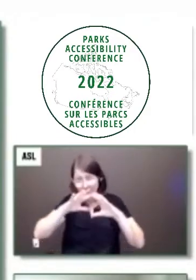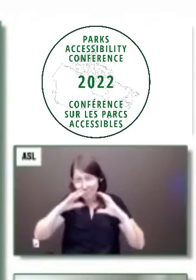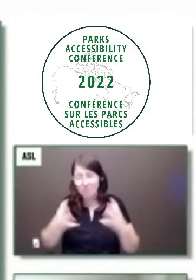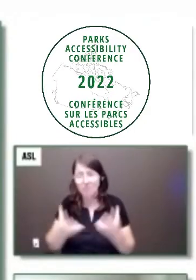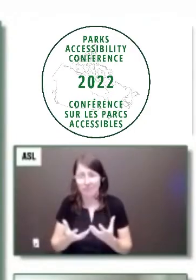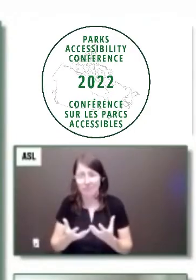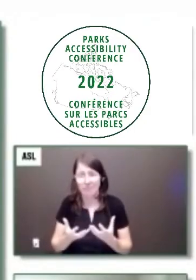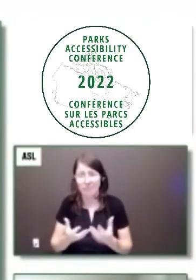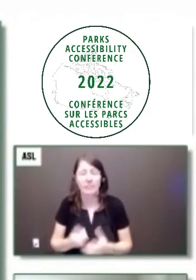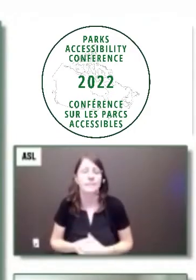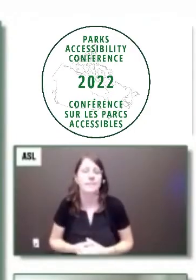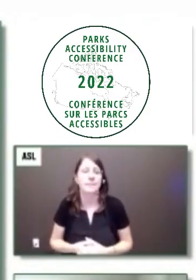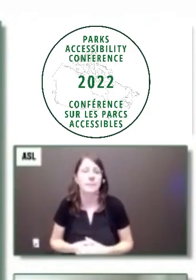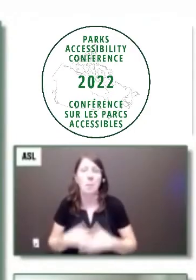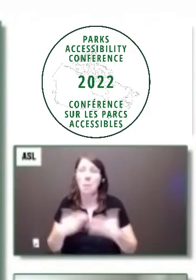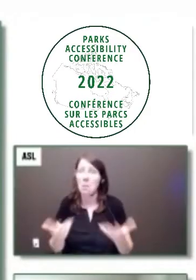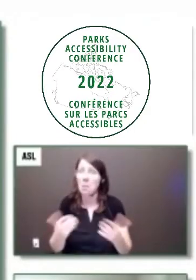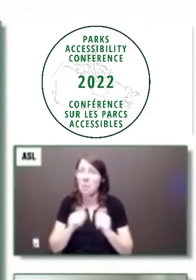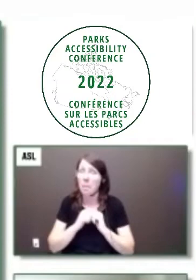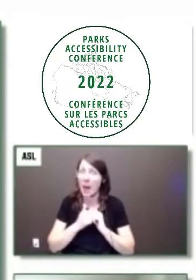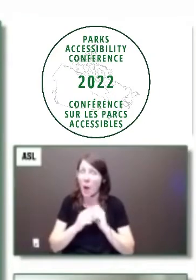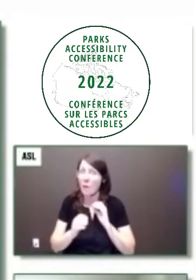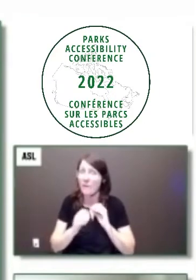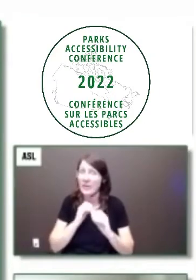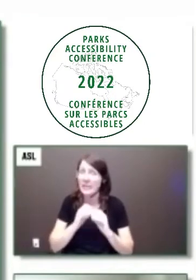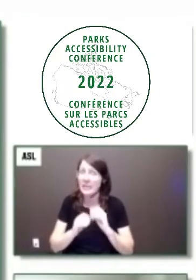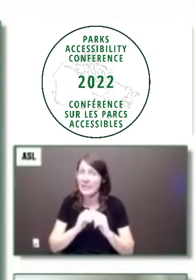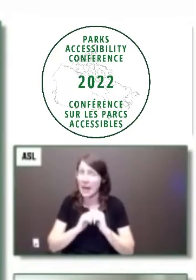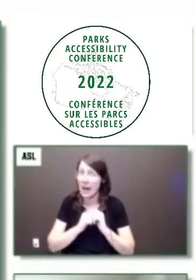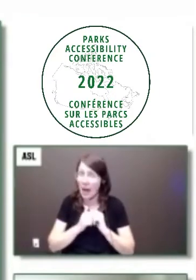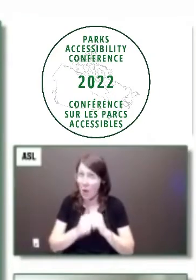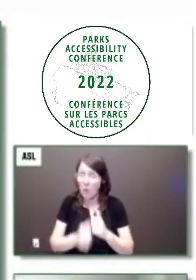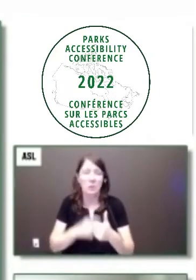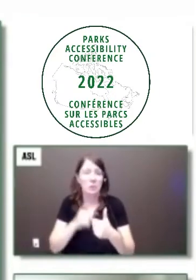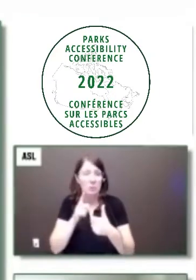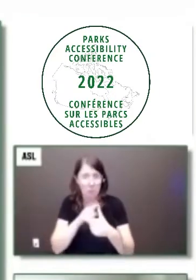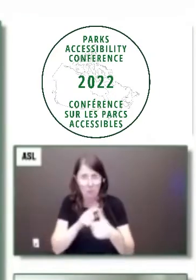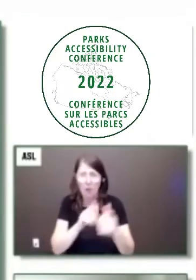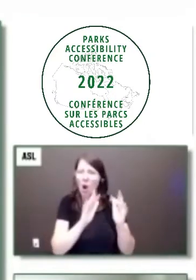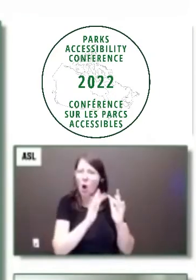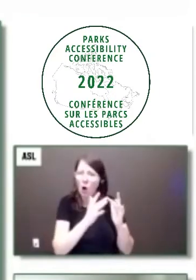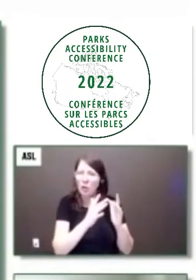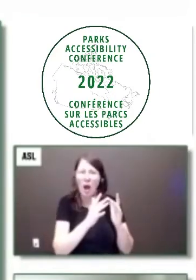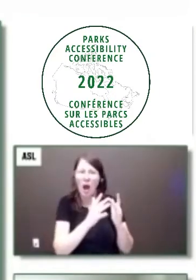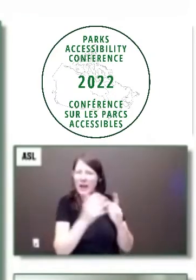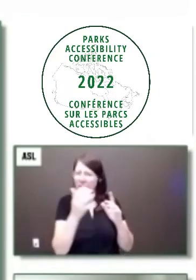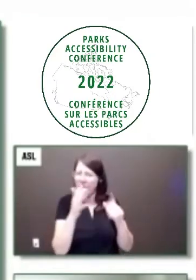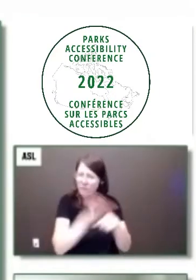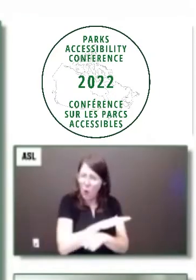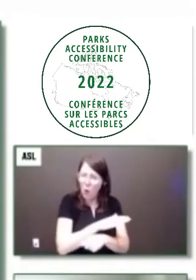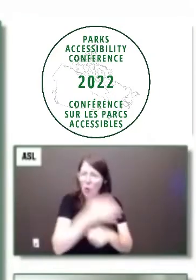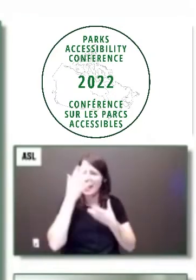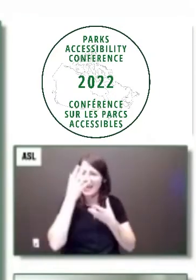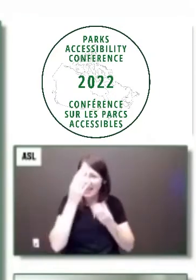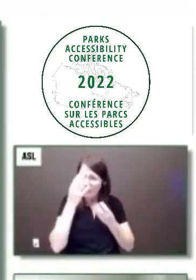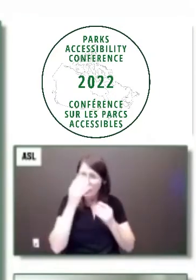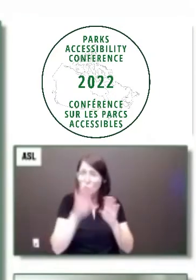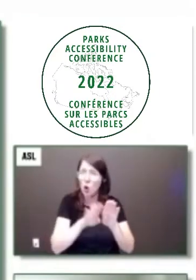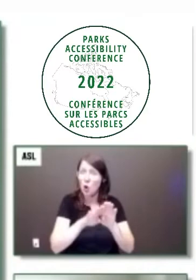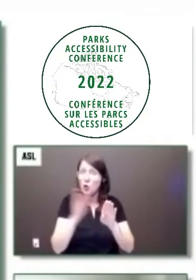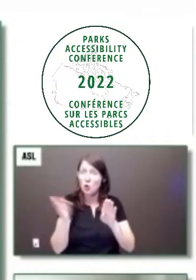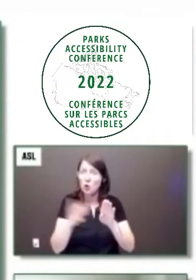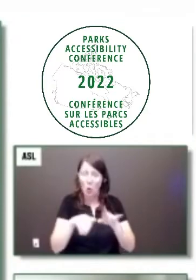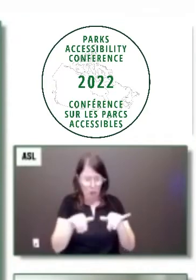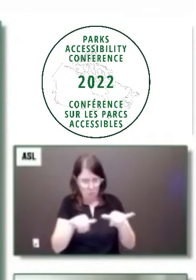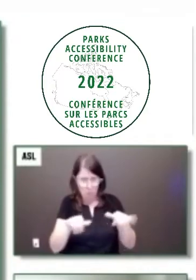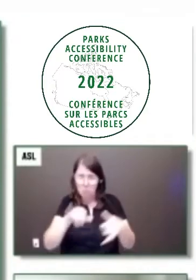Now, what is needed to fix these barriers? We need information online with exact information. How wide are the doors? Are the paths paved? Are they made